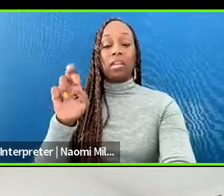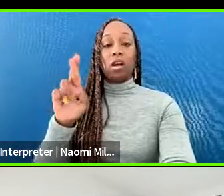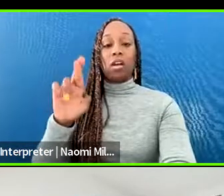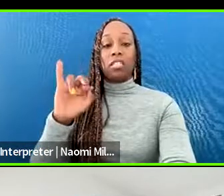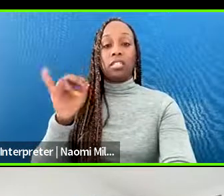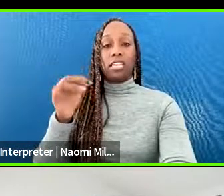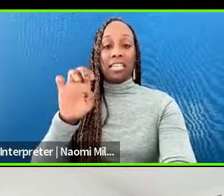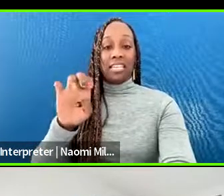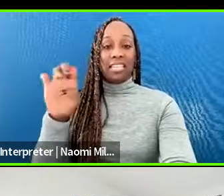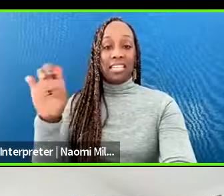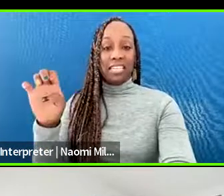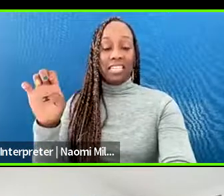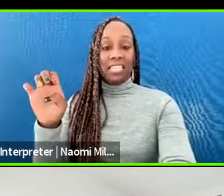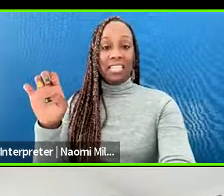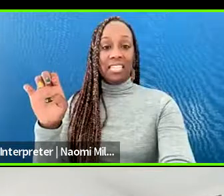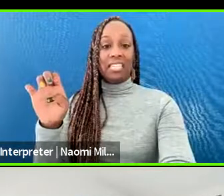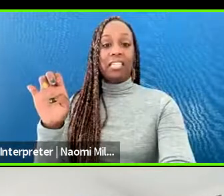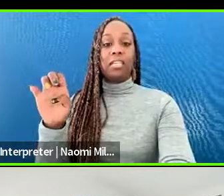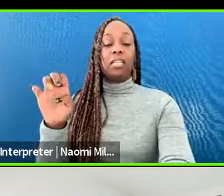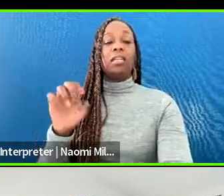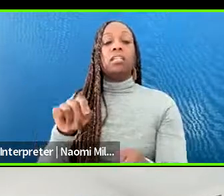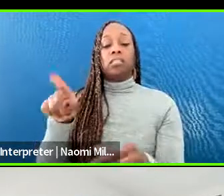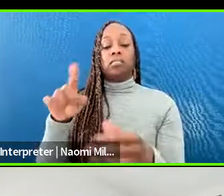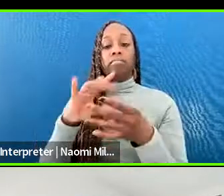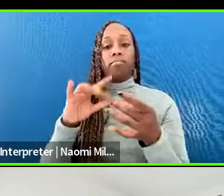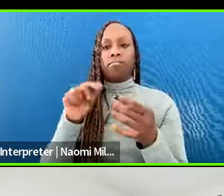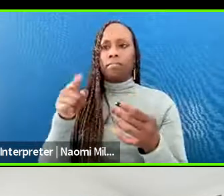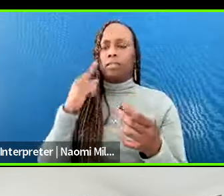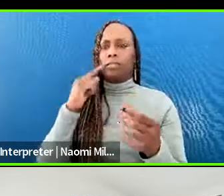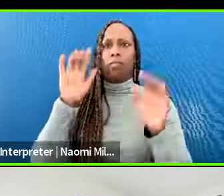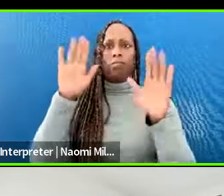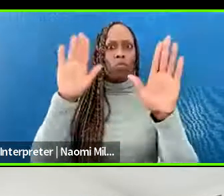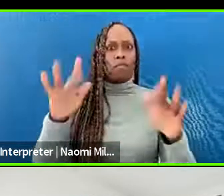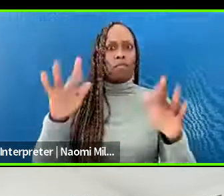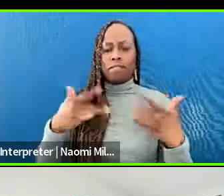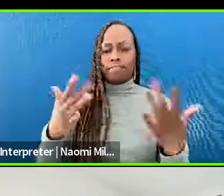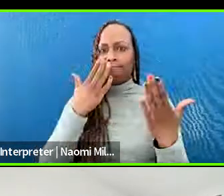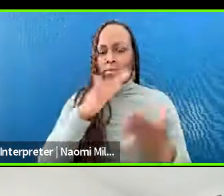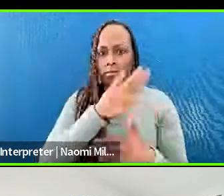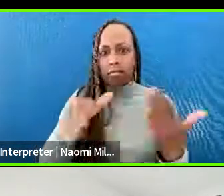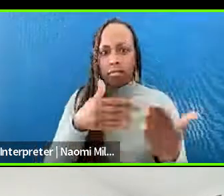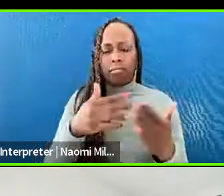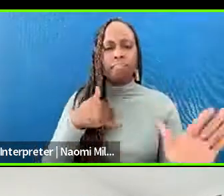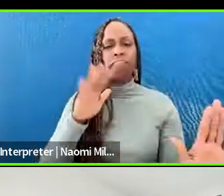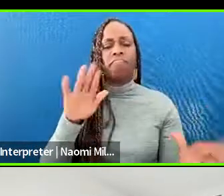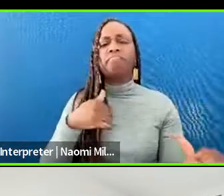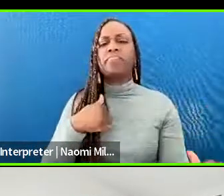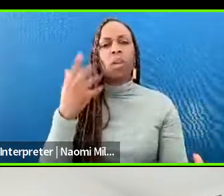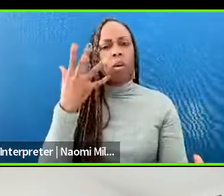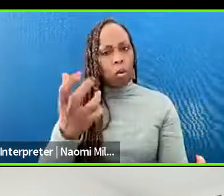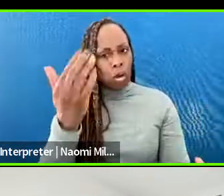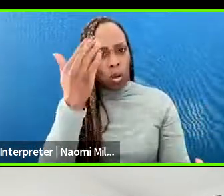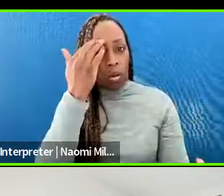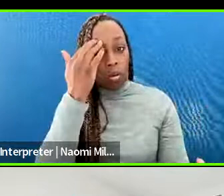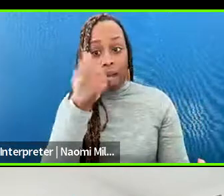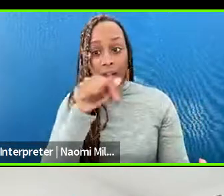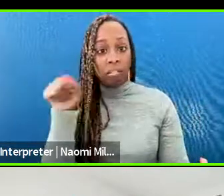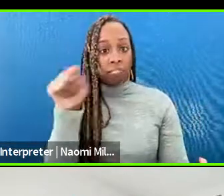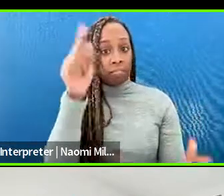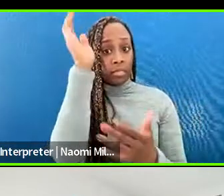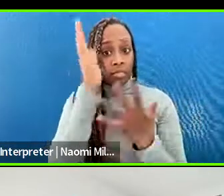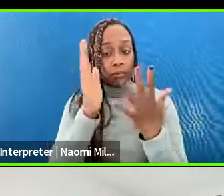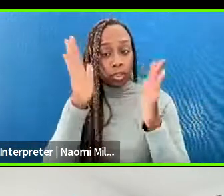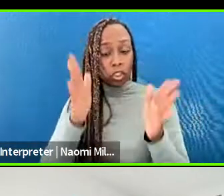Mukherjee. And Meghna writes, "This has been an incredible event. Thank you all. I am curious if any of the speakers have thoughts